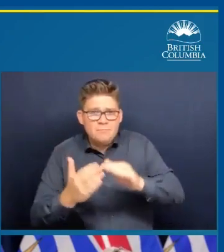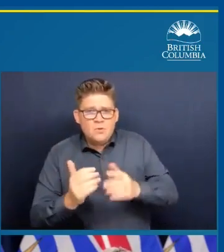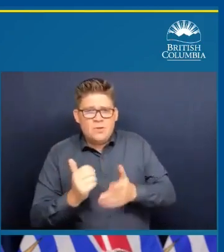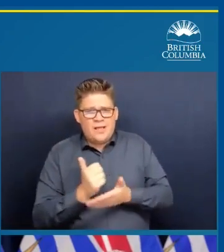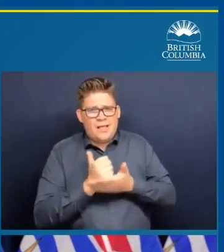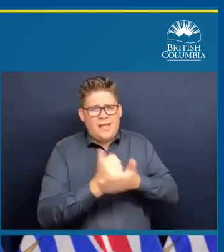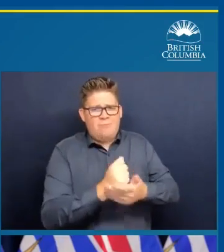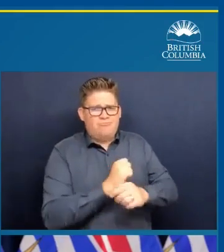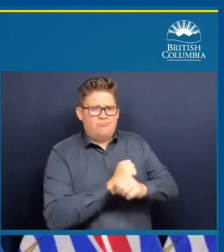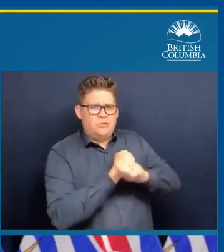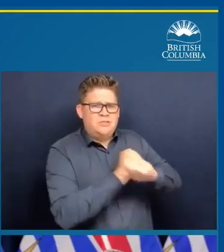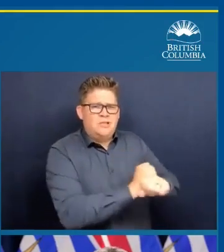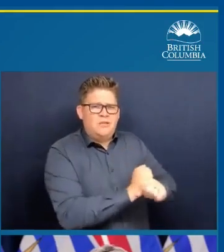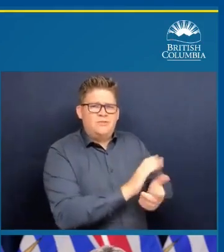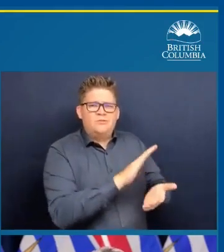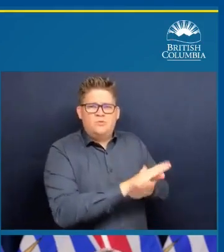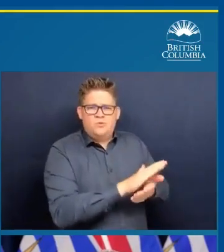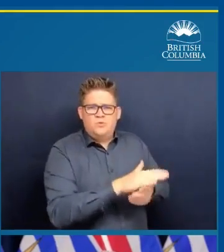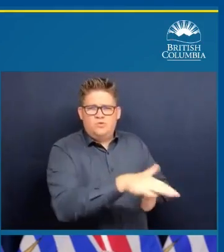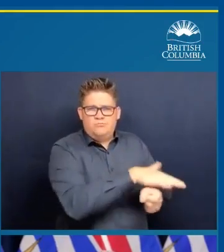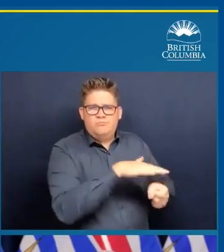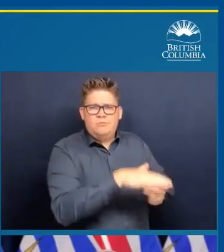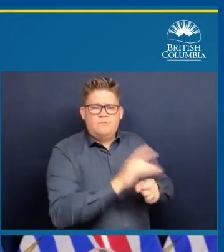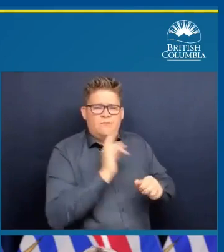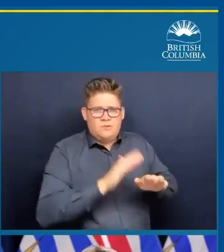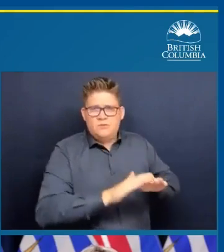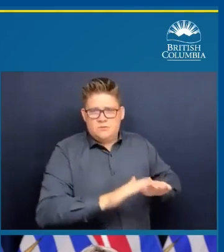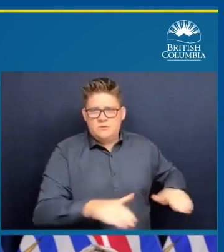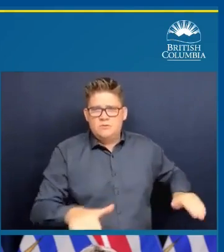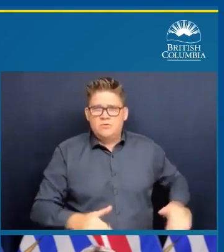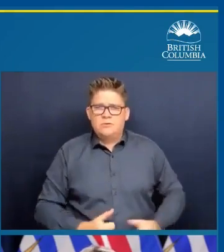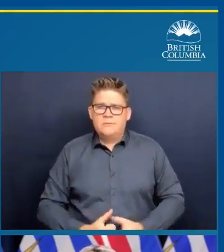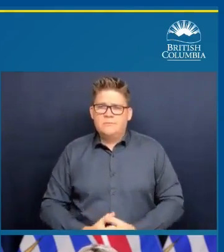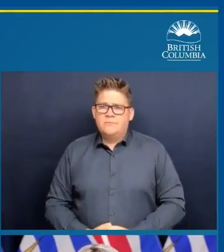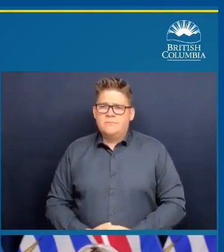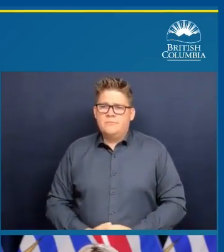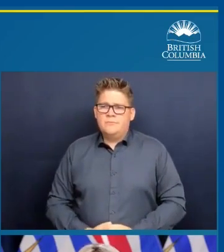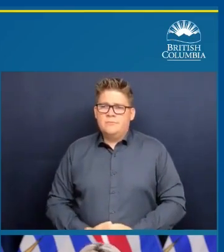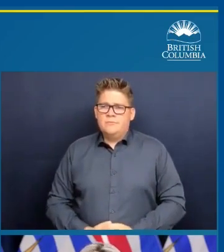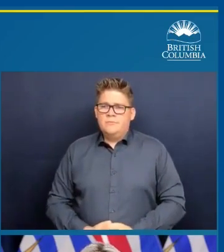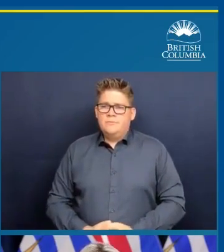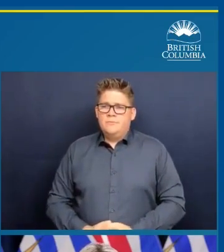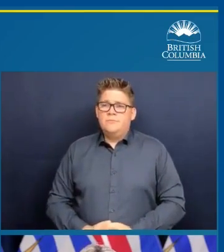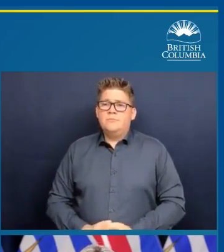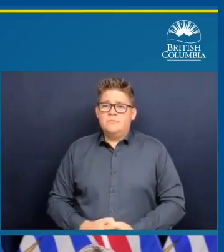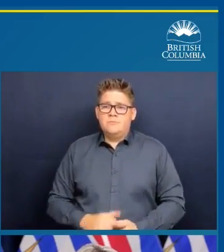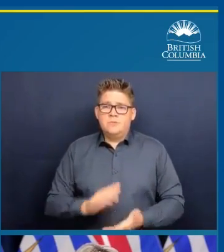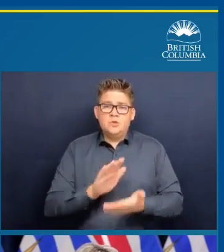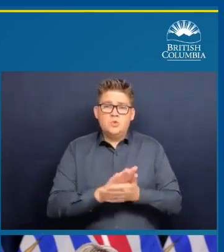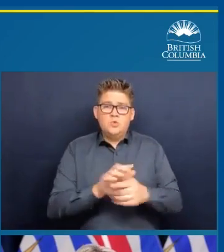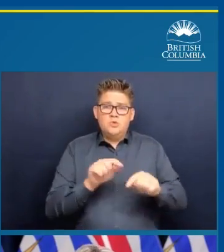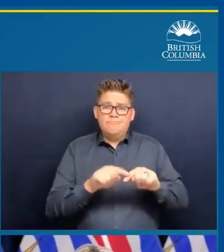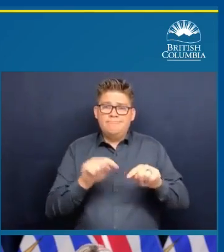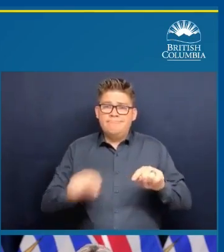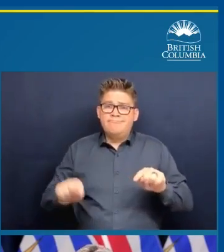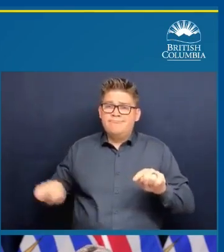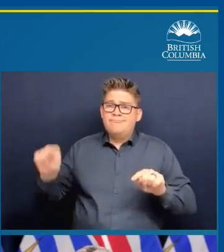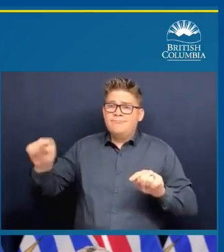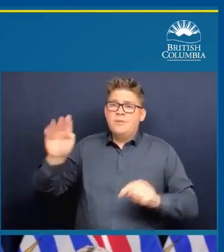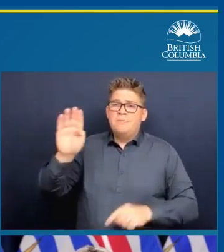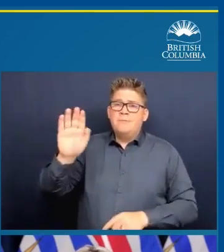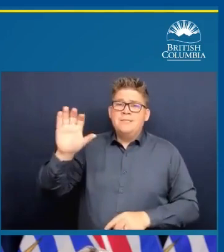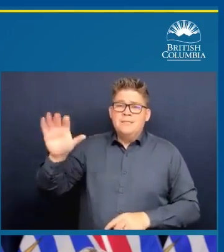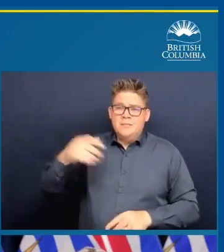every single school in British Columbia has had a ventilation assessment, and we continue to make that a priority. We have a committee that